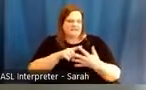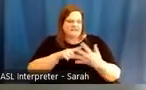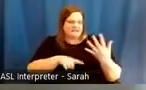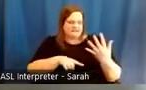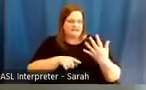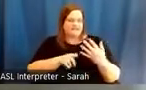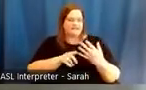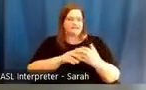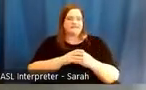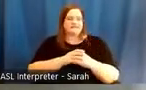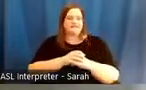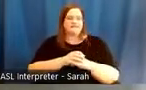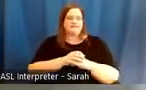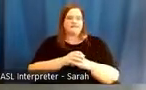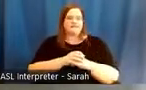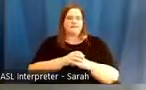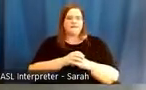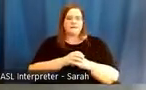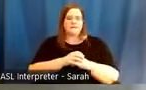looking to,